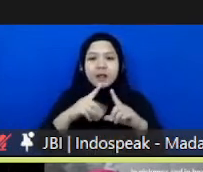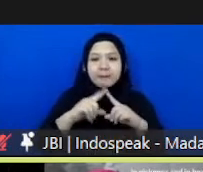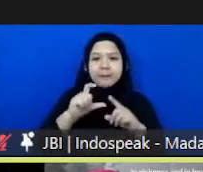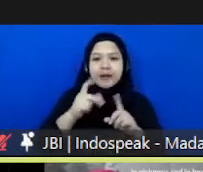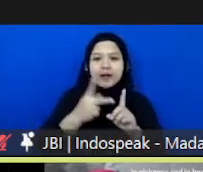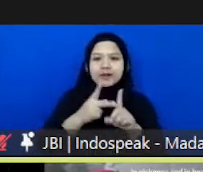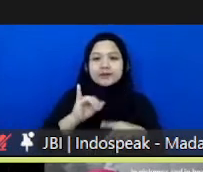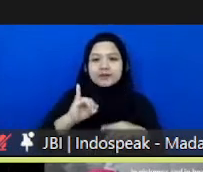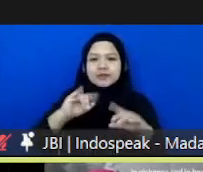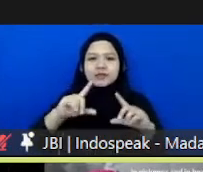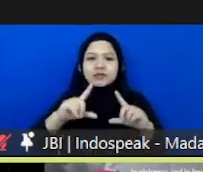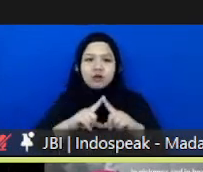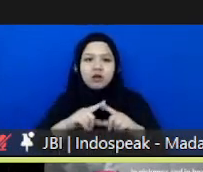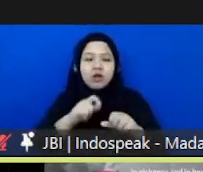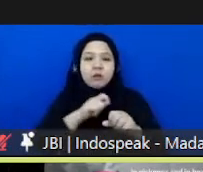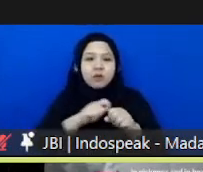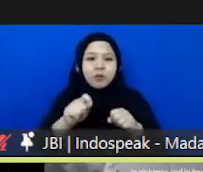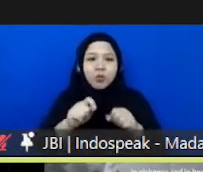insect's eggs.